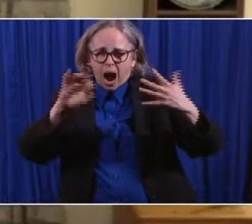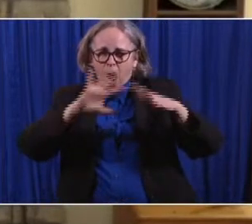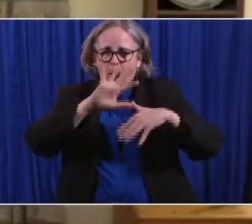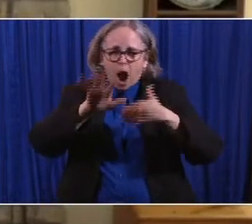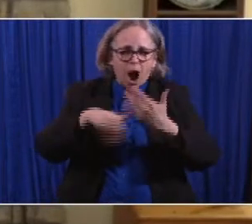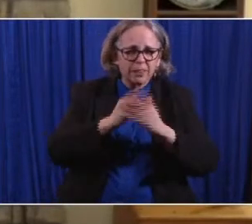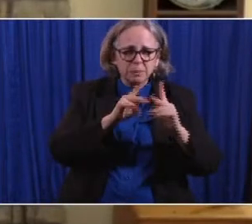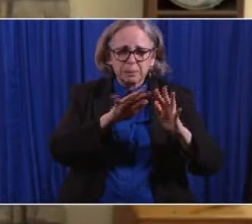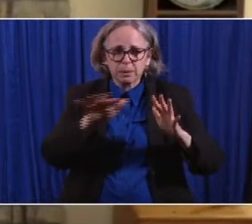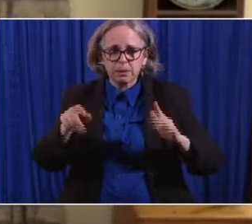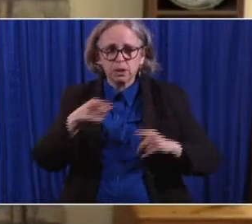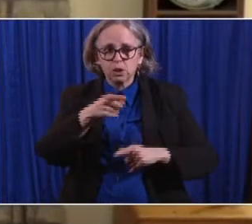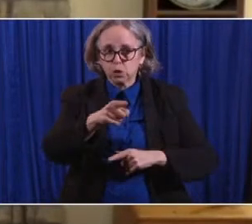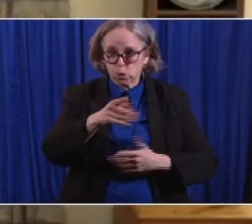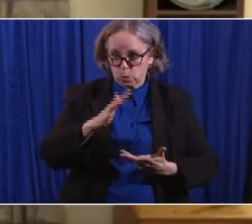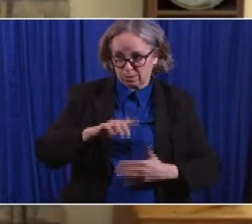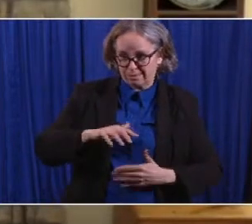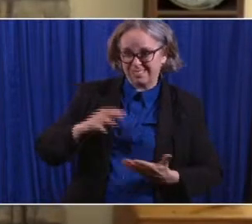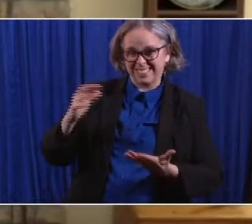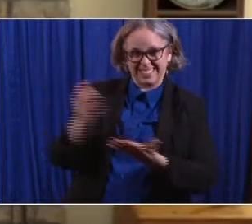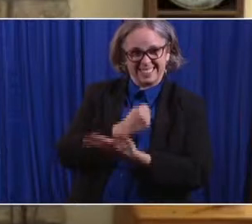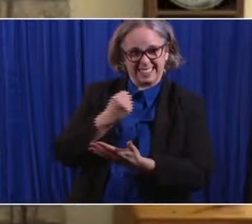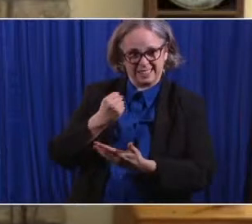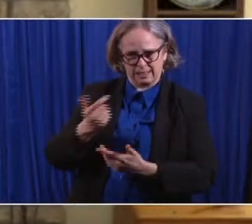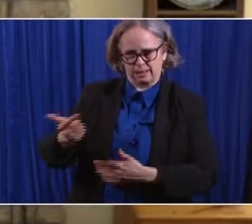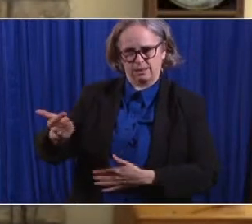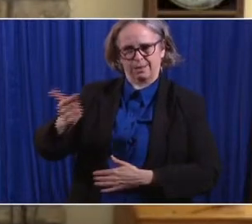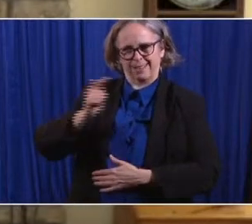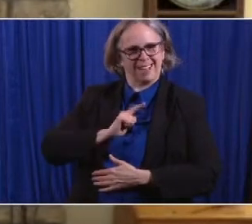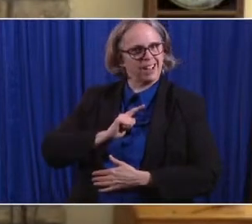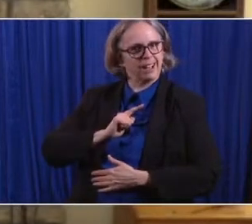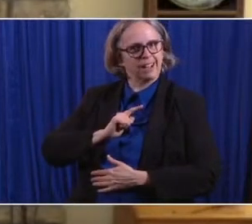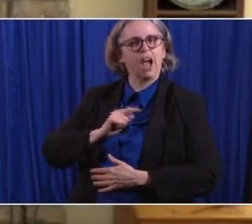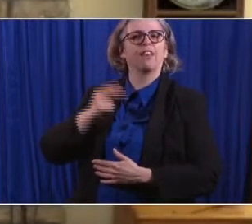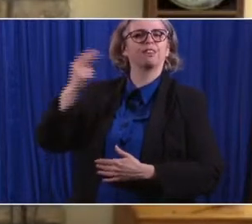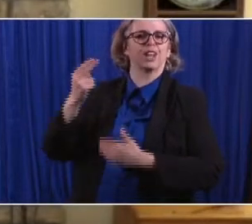be eligible beginning Thursday morning.